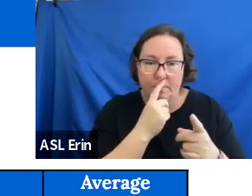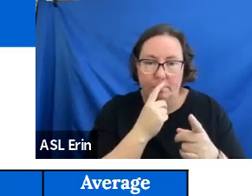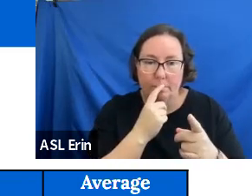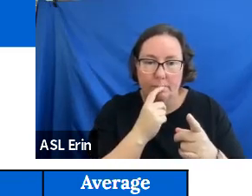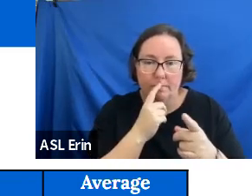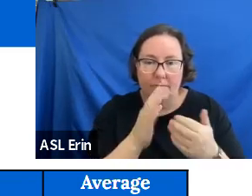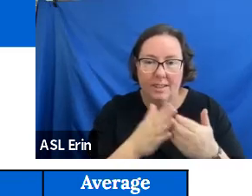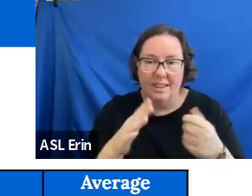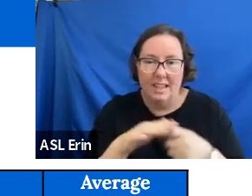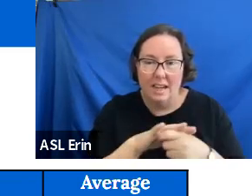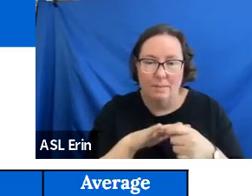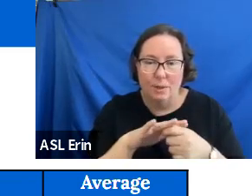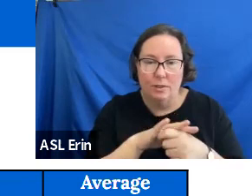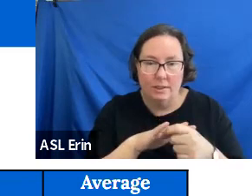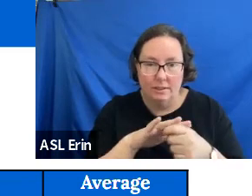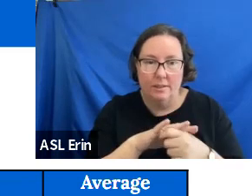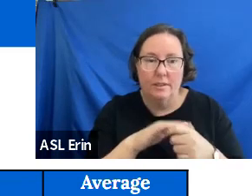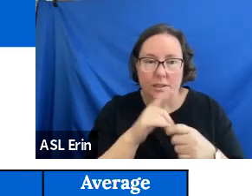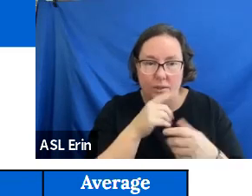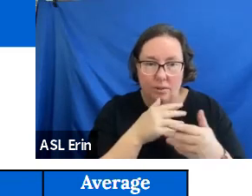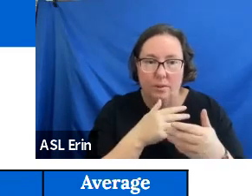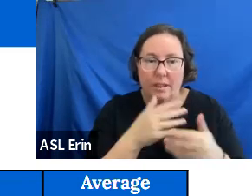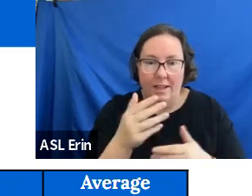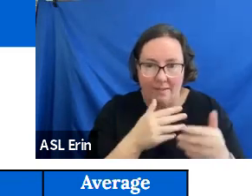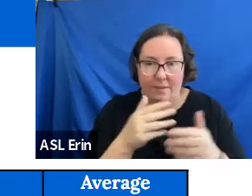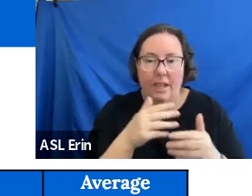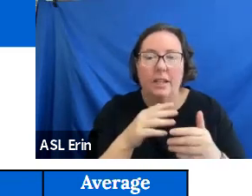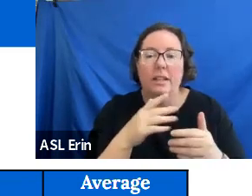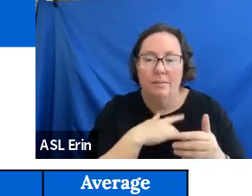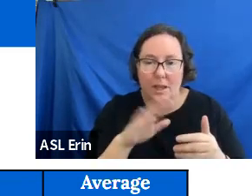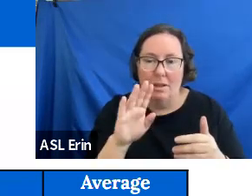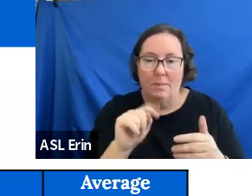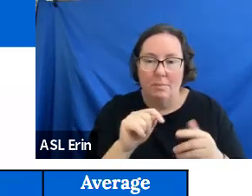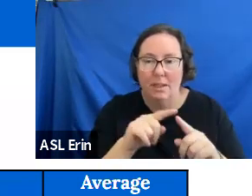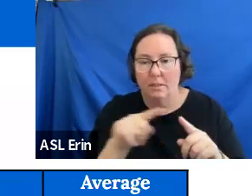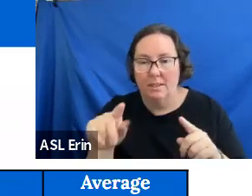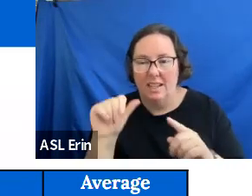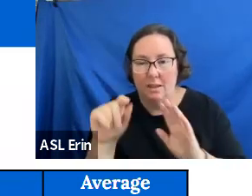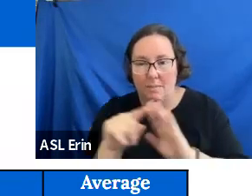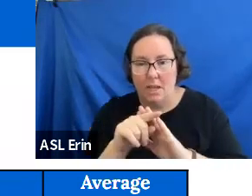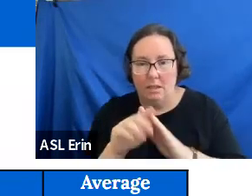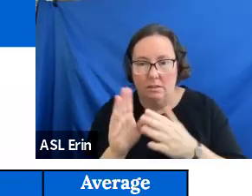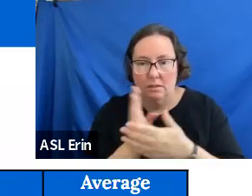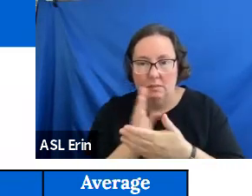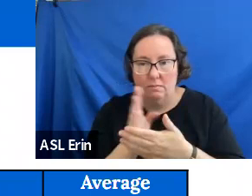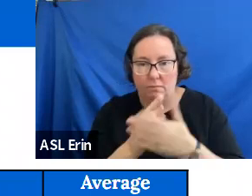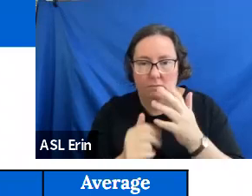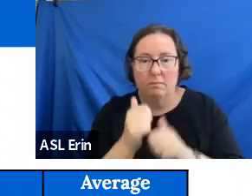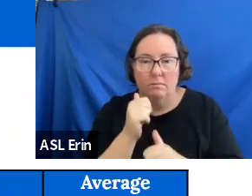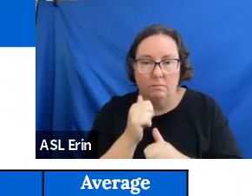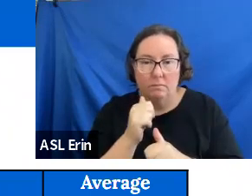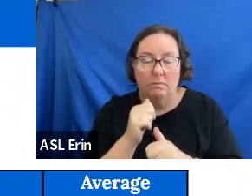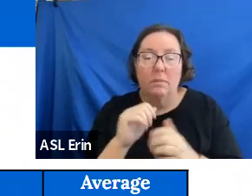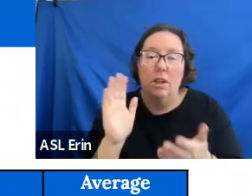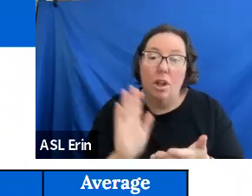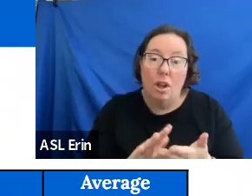the neighborhoods, most of them are between a B+ and an A-. And the